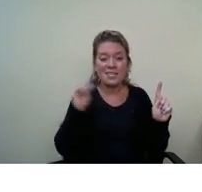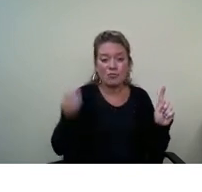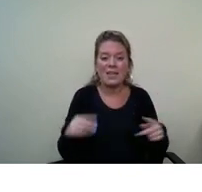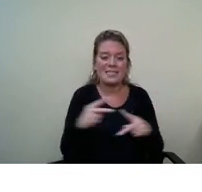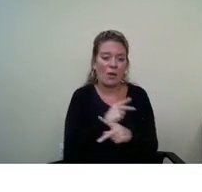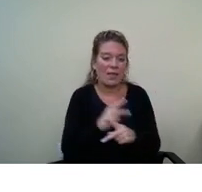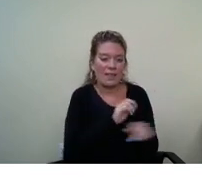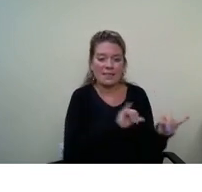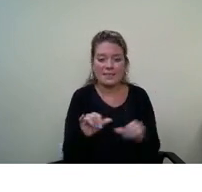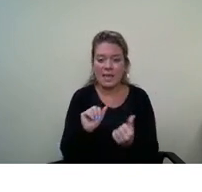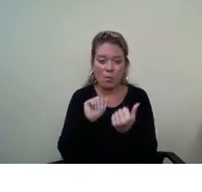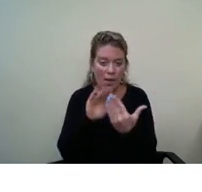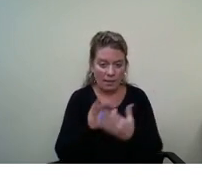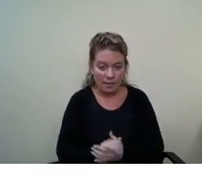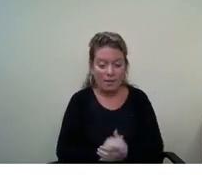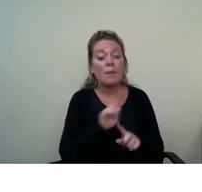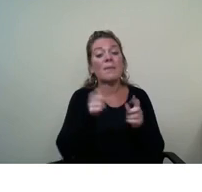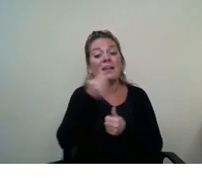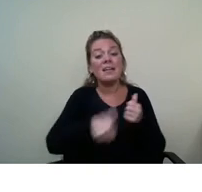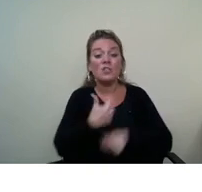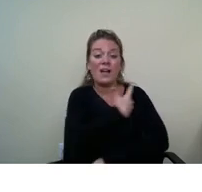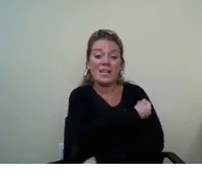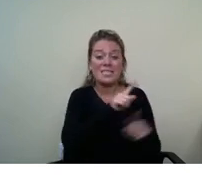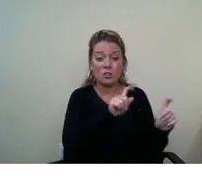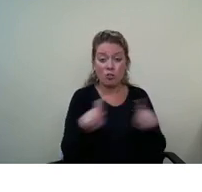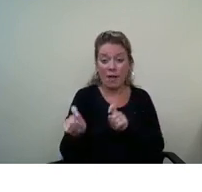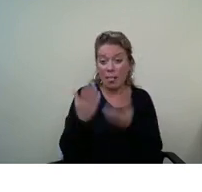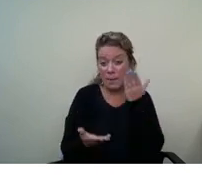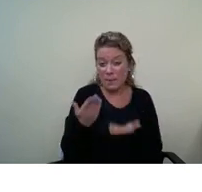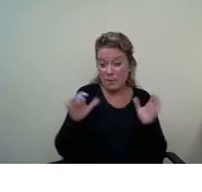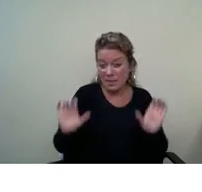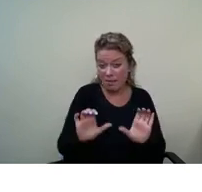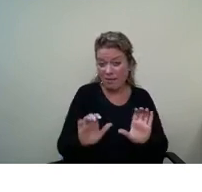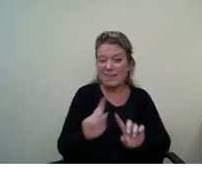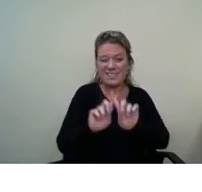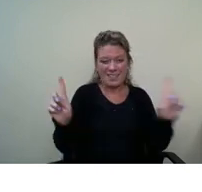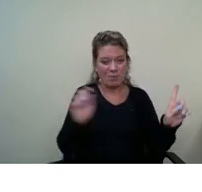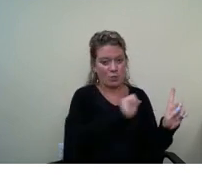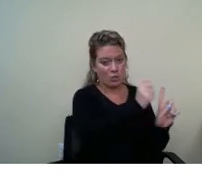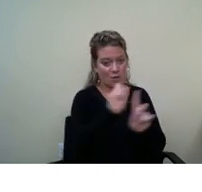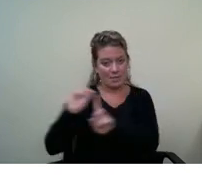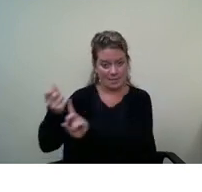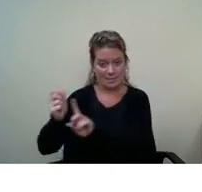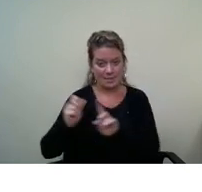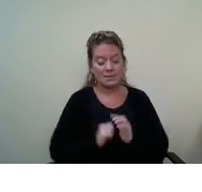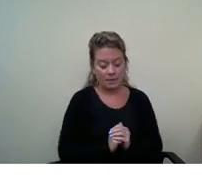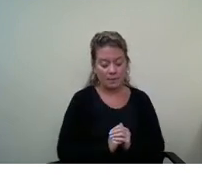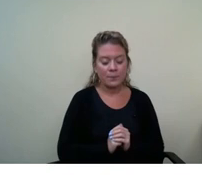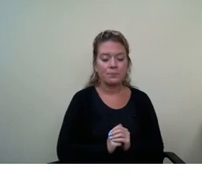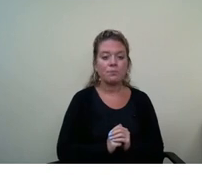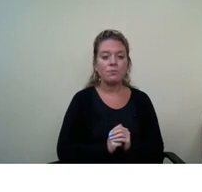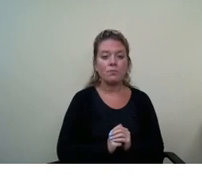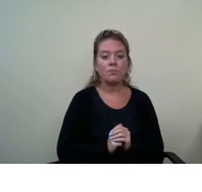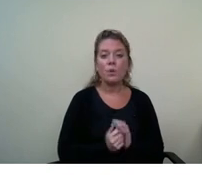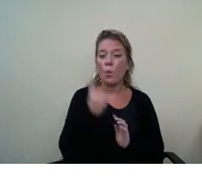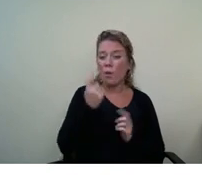same way. But each vaccine's trial might be done in very different circumstances. So